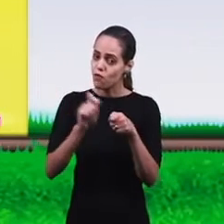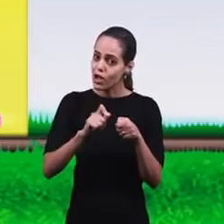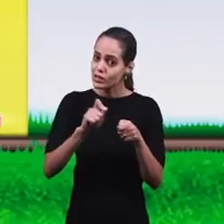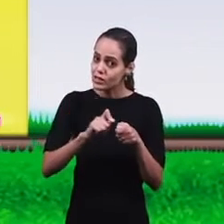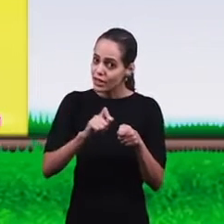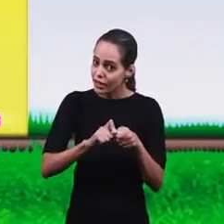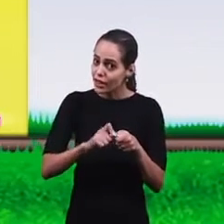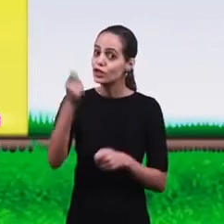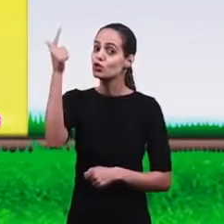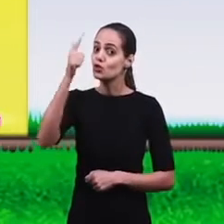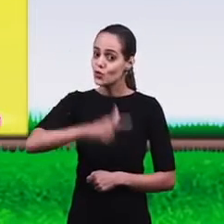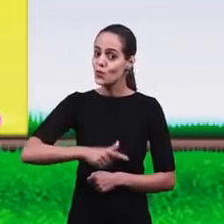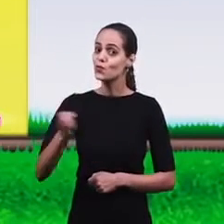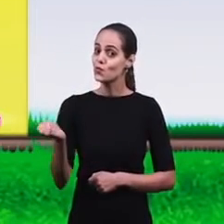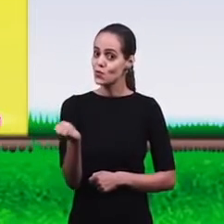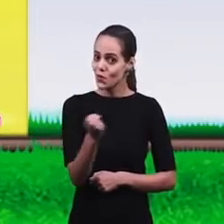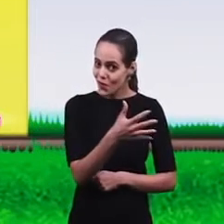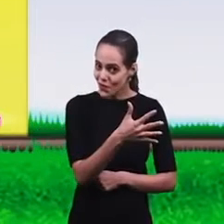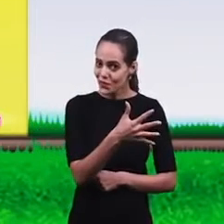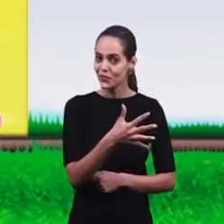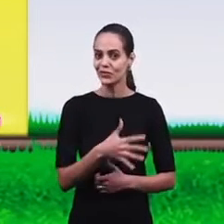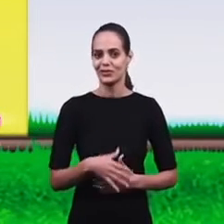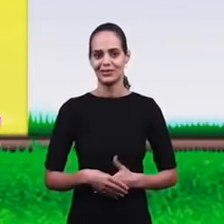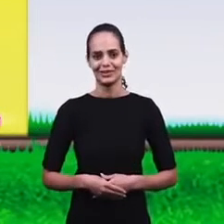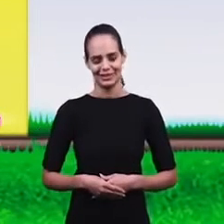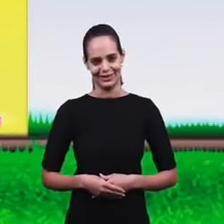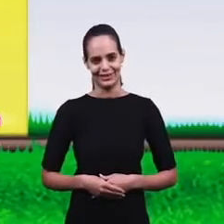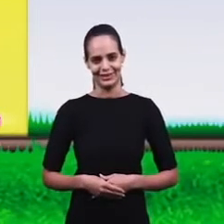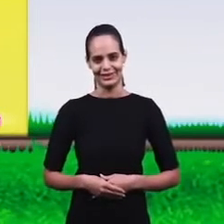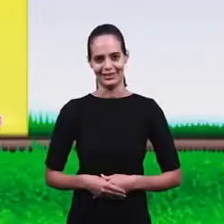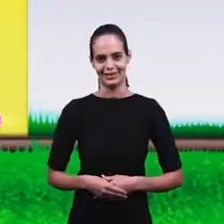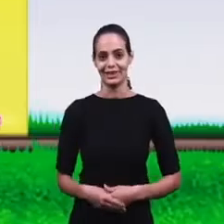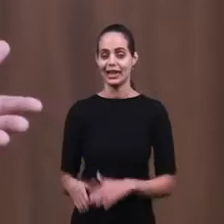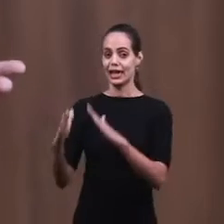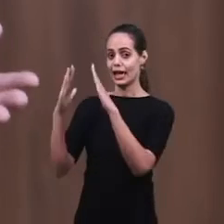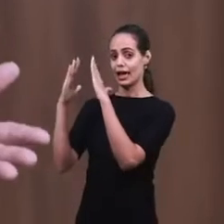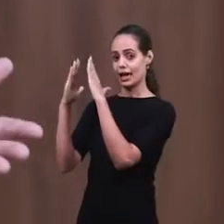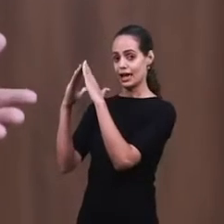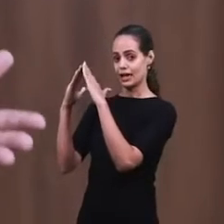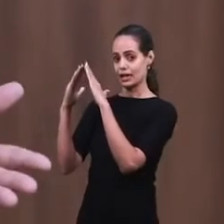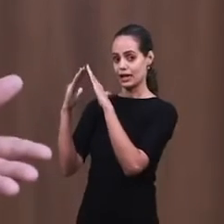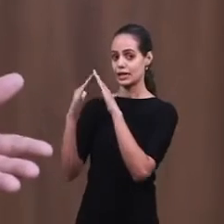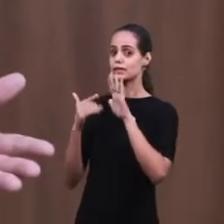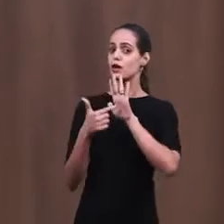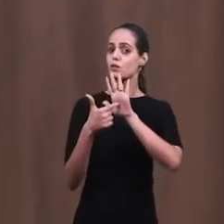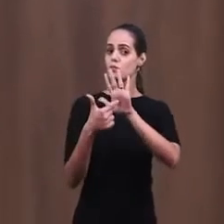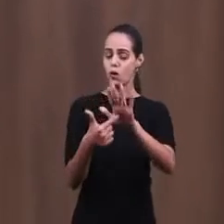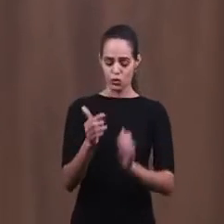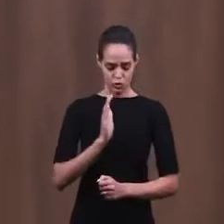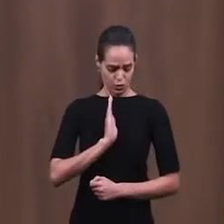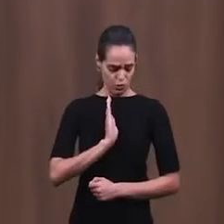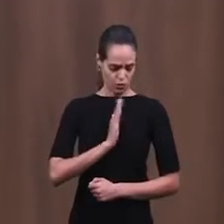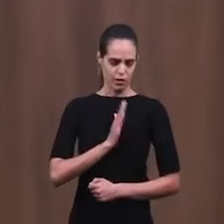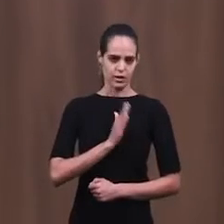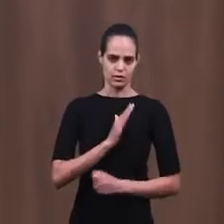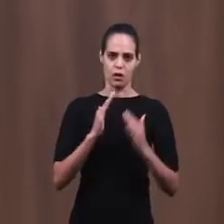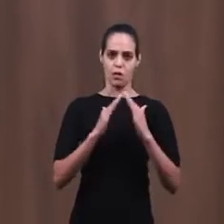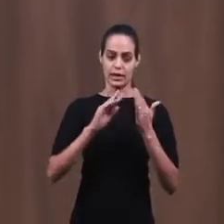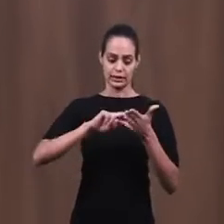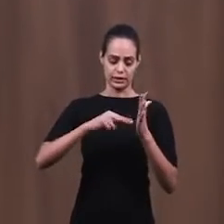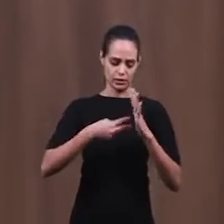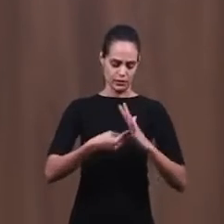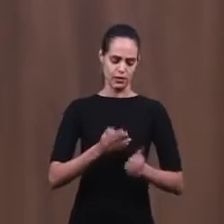it new again. The house speaks of our heart, our spiritual life, and many at this